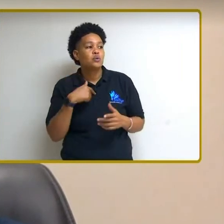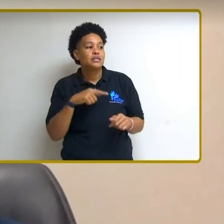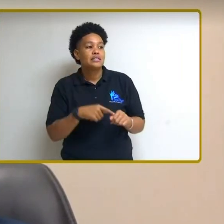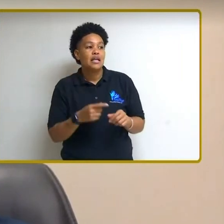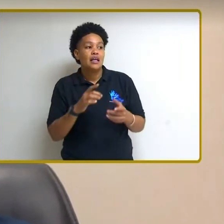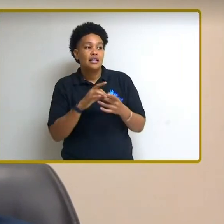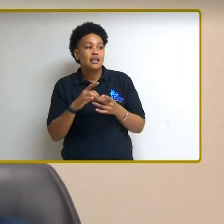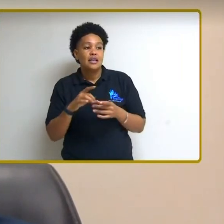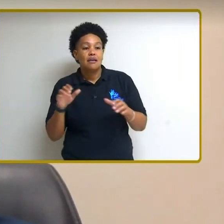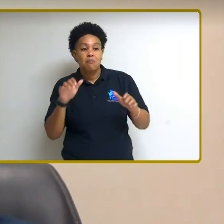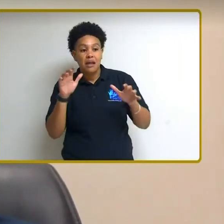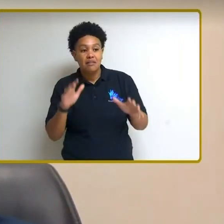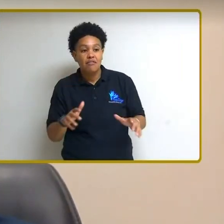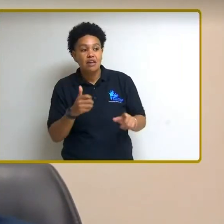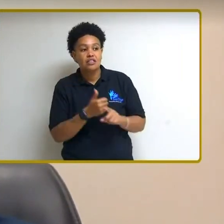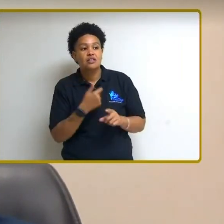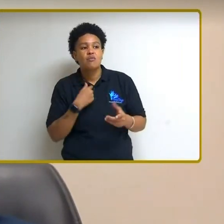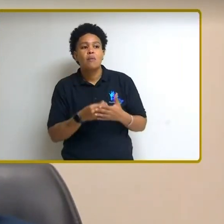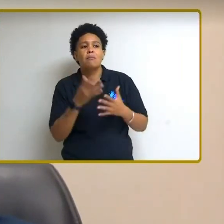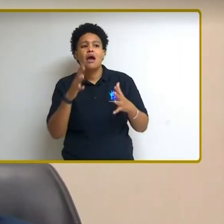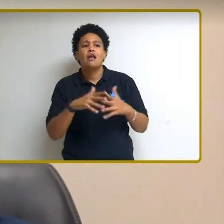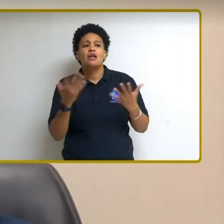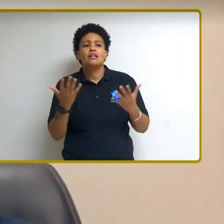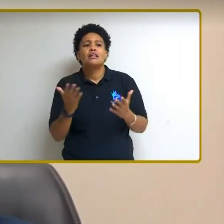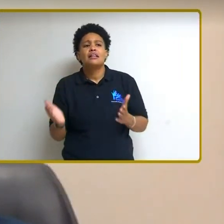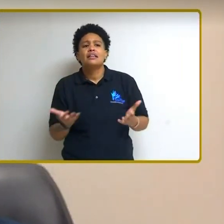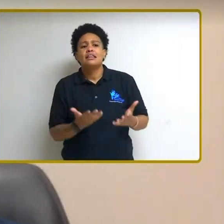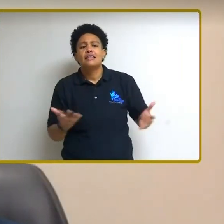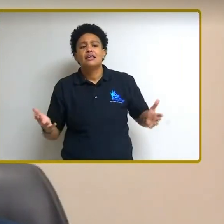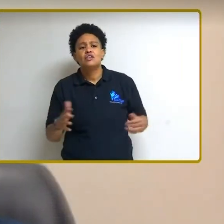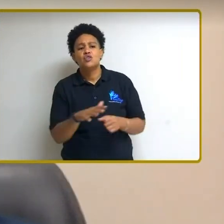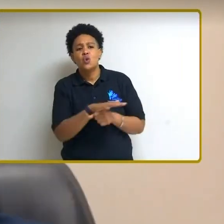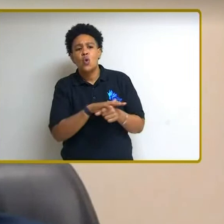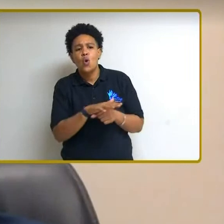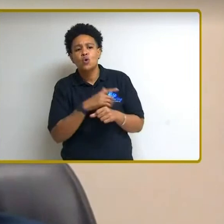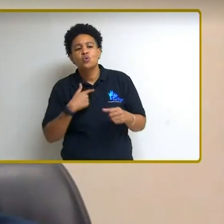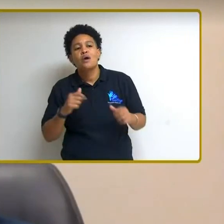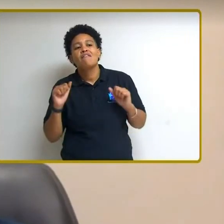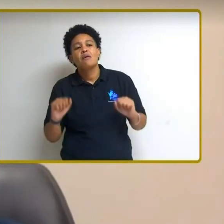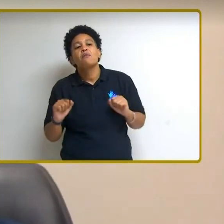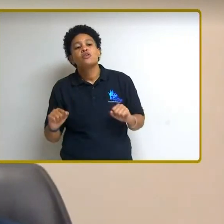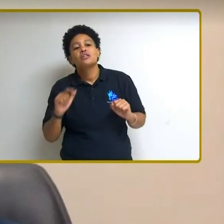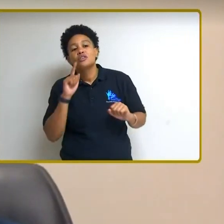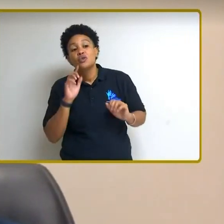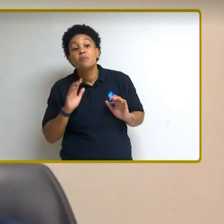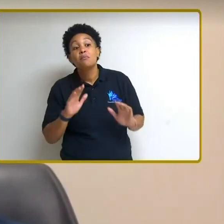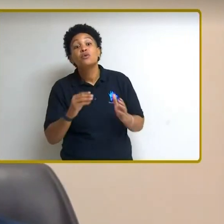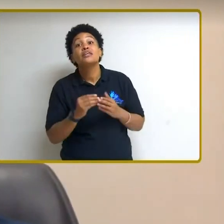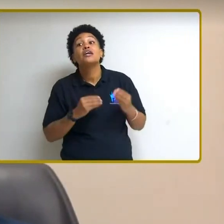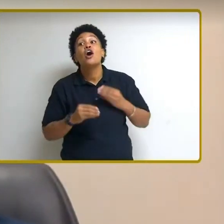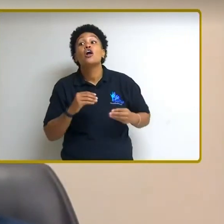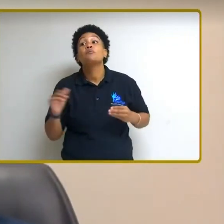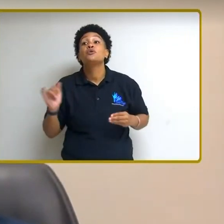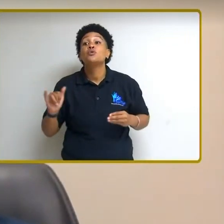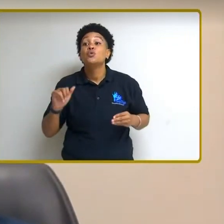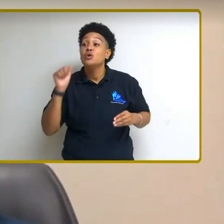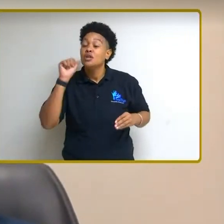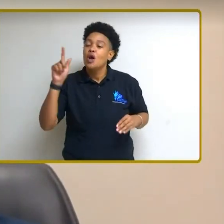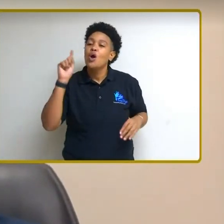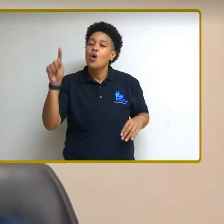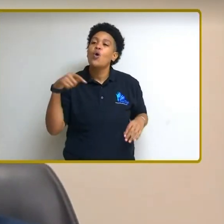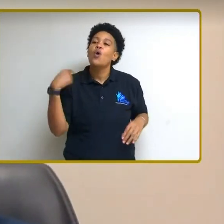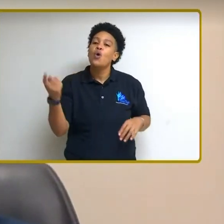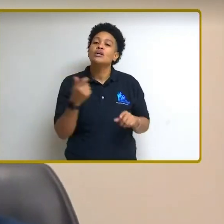locally. So we have the potential to kickstart the rest of the economy as well, not